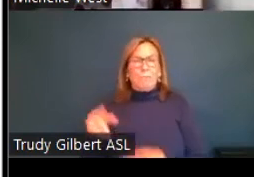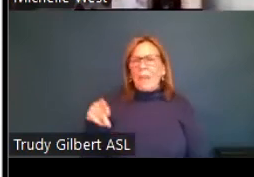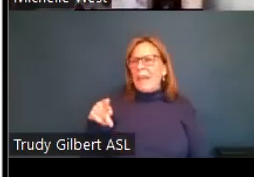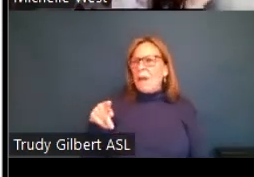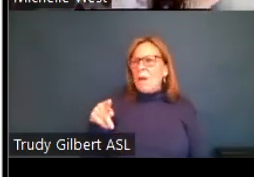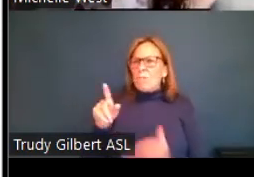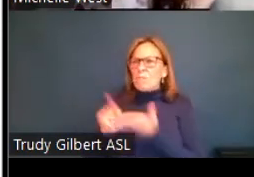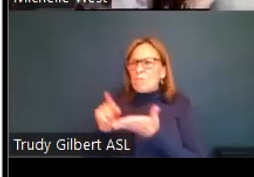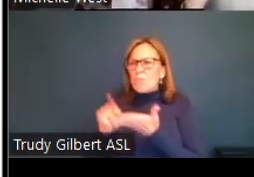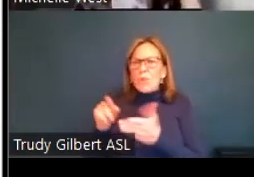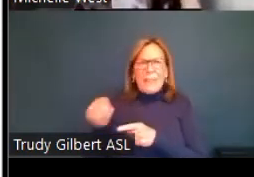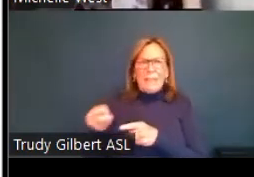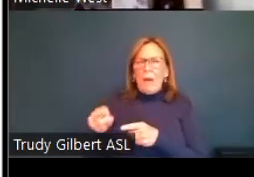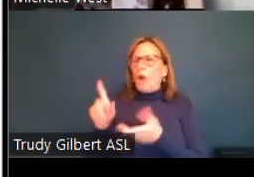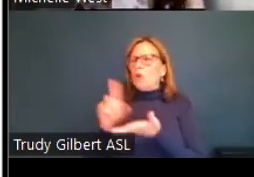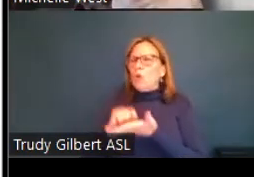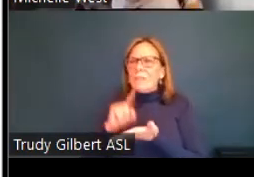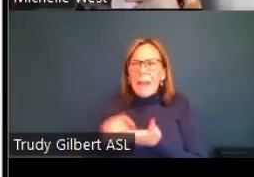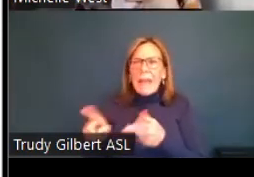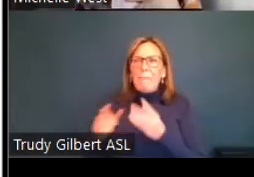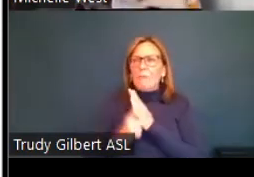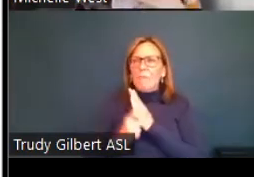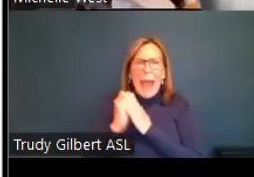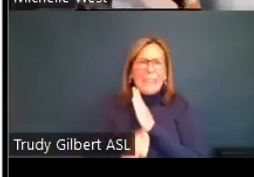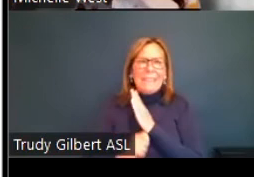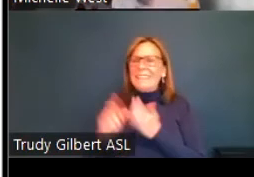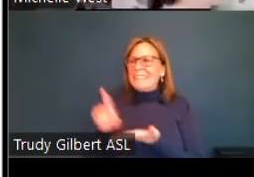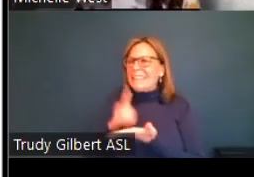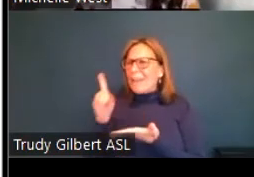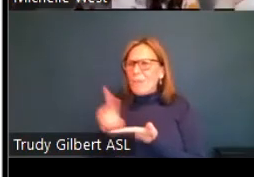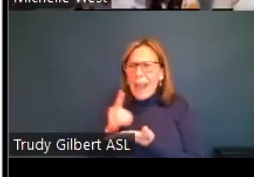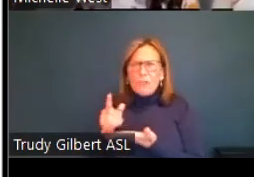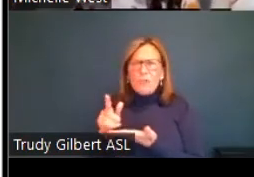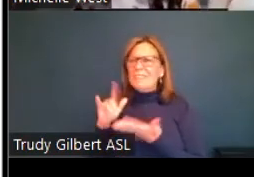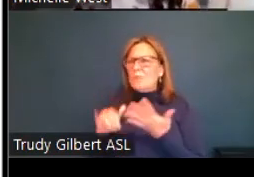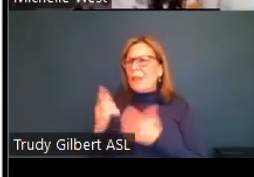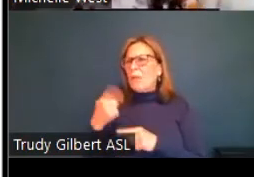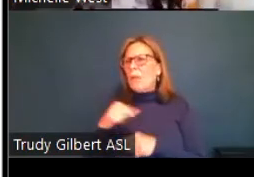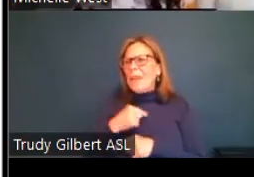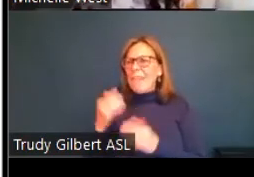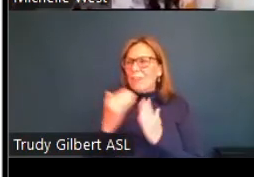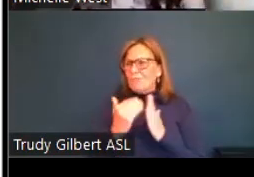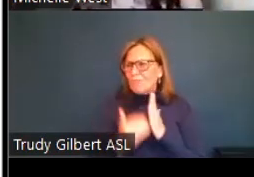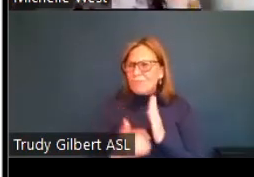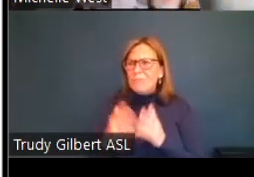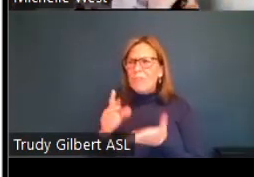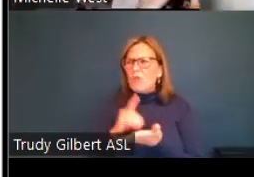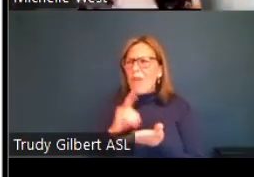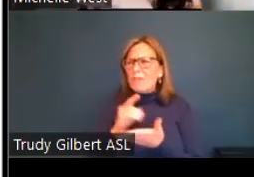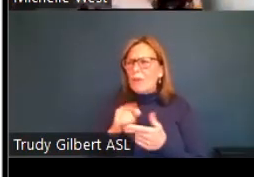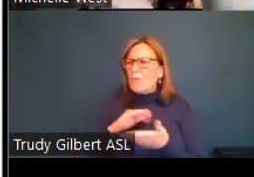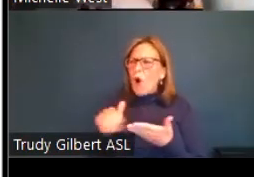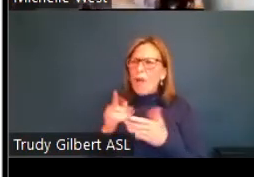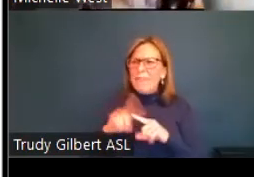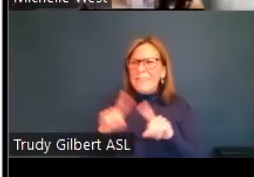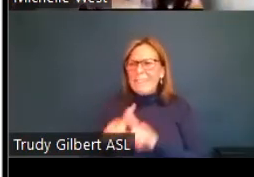have any directories, like we have some that have all the different nonprofit agencies, you want to get in that. We have